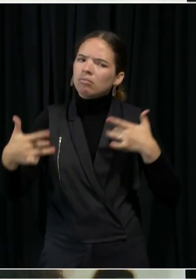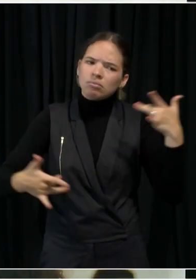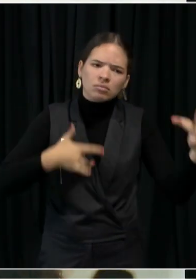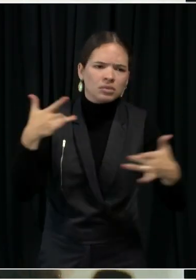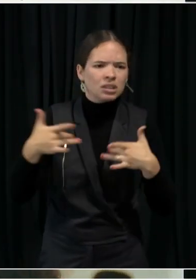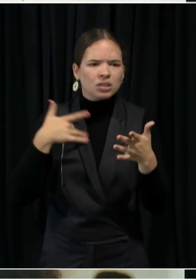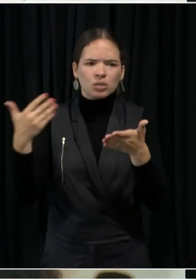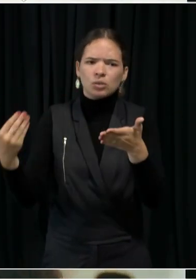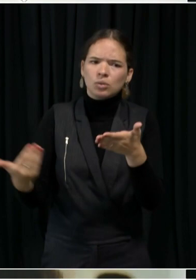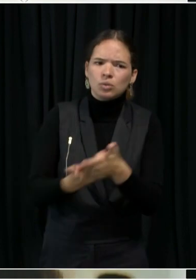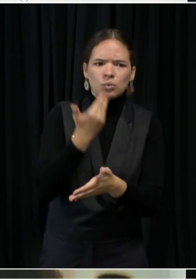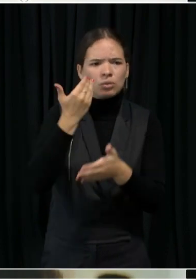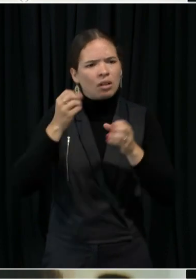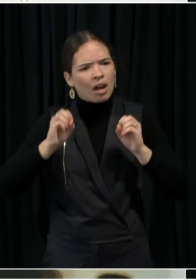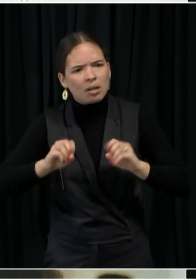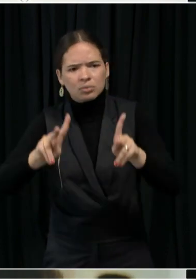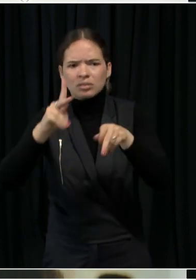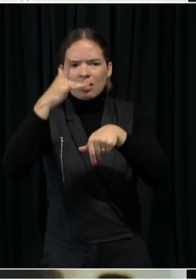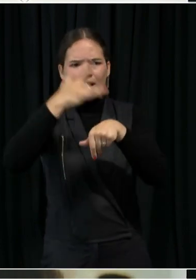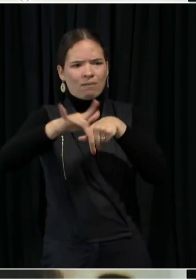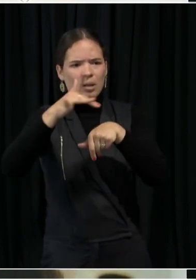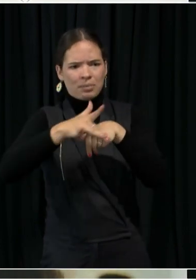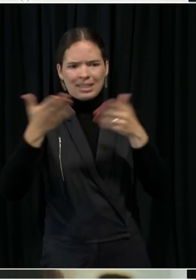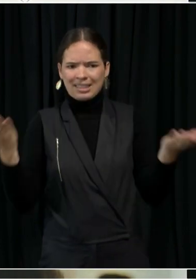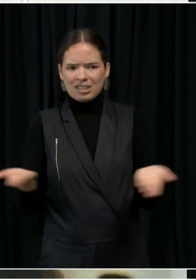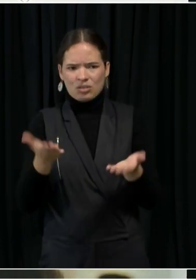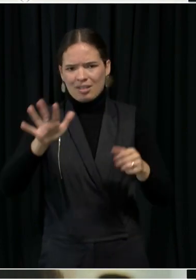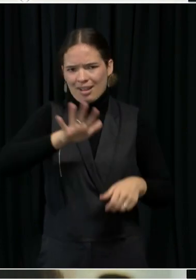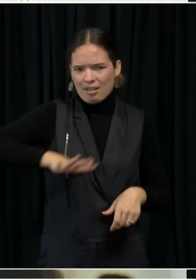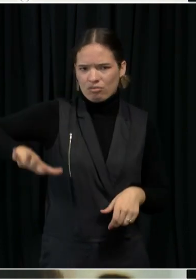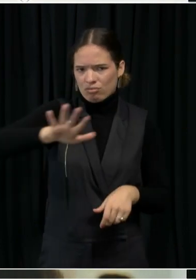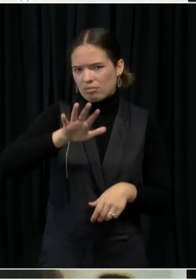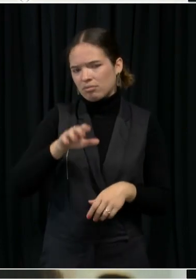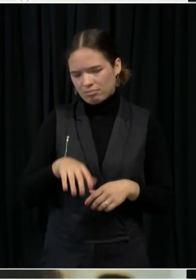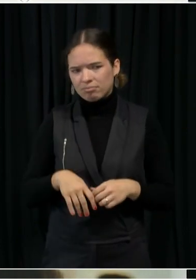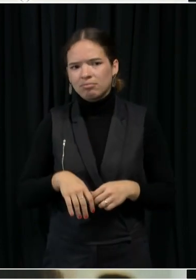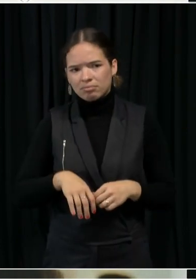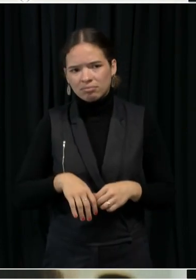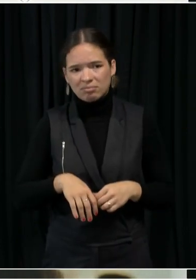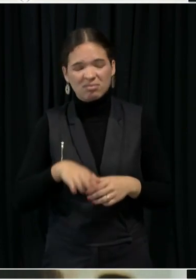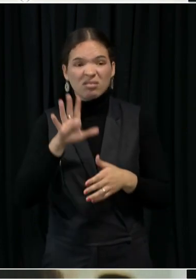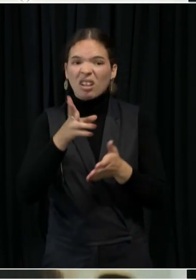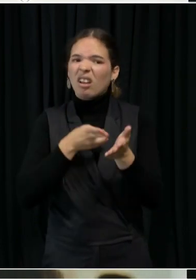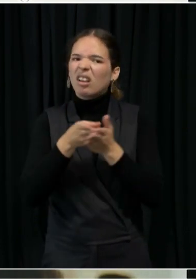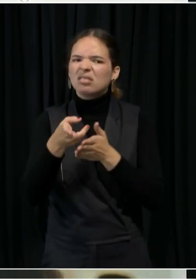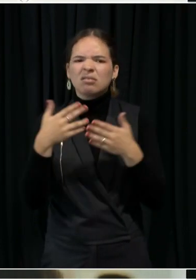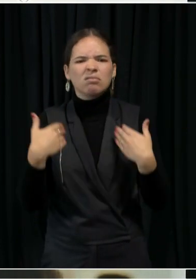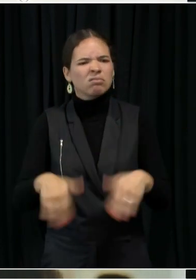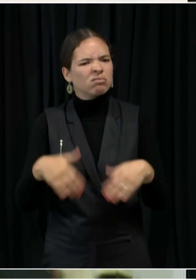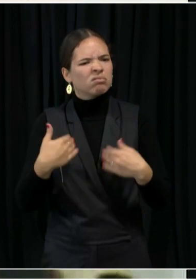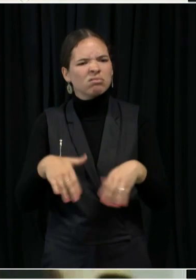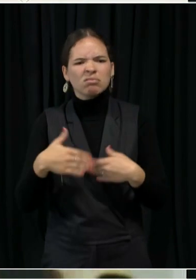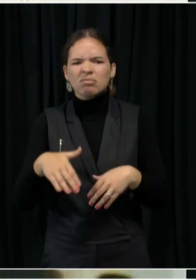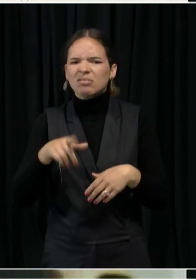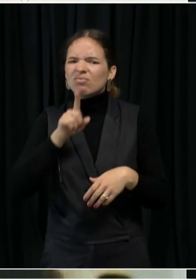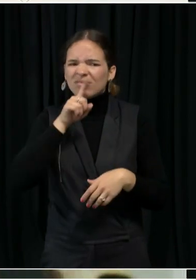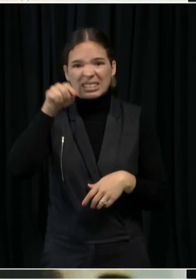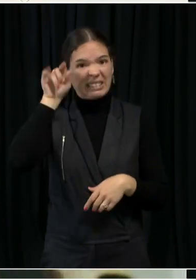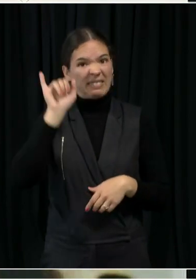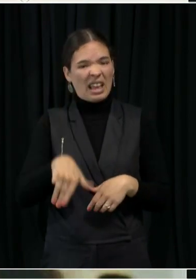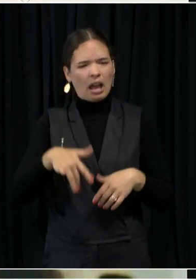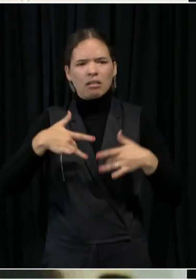have available to us. And frankly, this is truly an exciting day